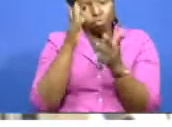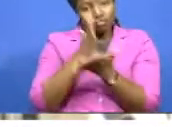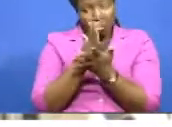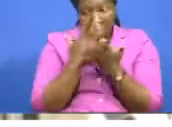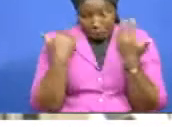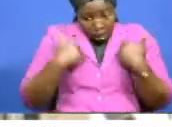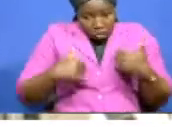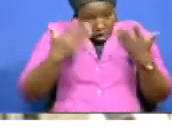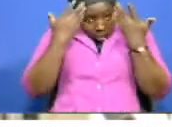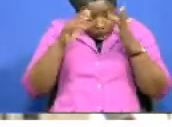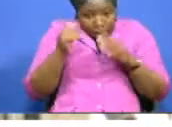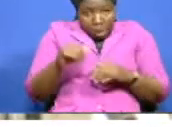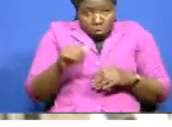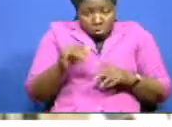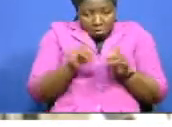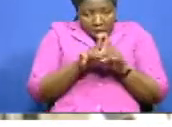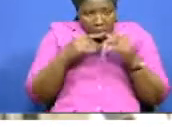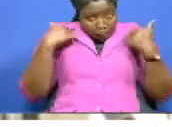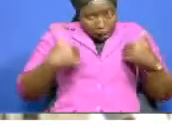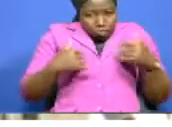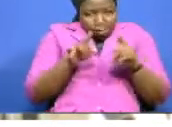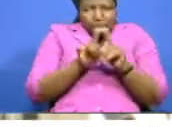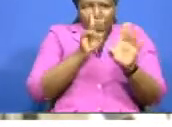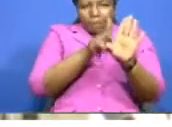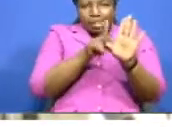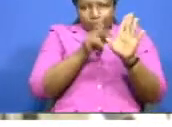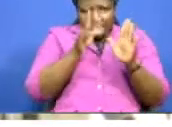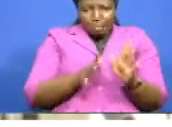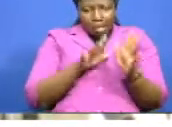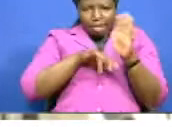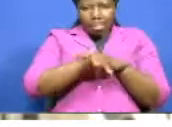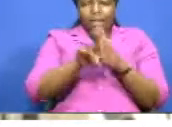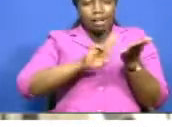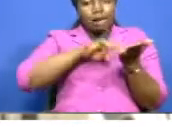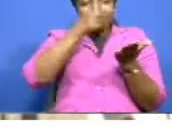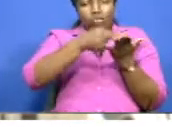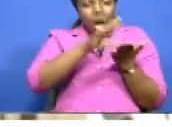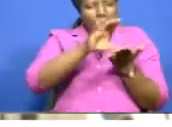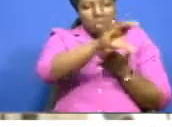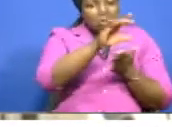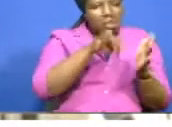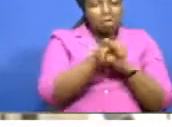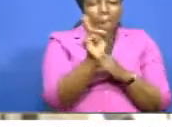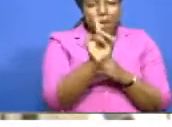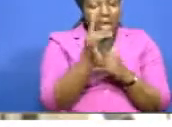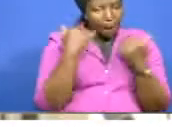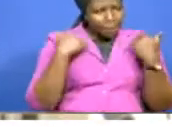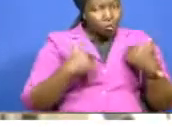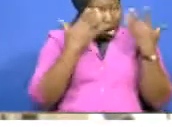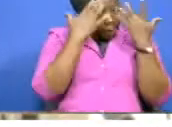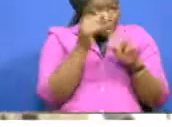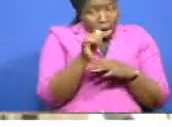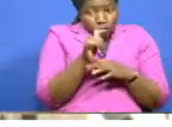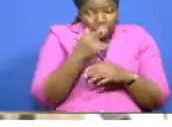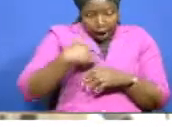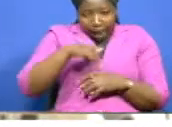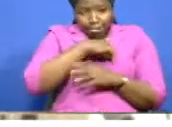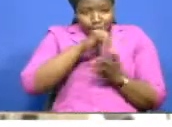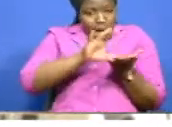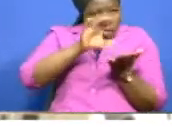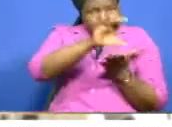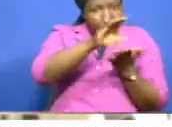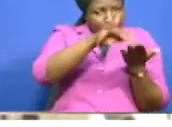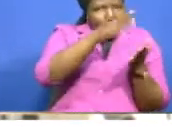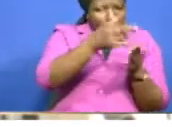aware, even me as participant in resource allocation in the ministry, I'm not aware of us perhaps allocating more resources to